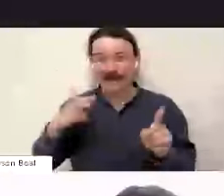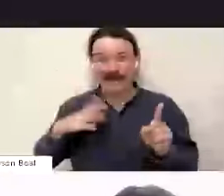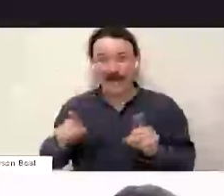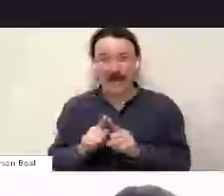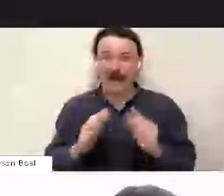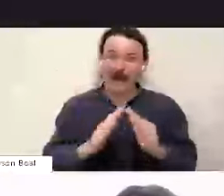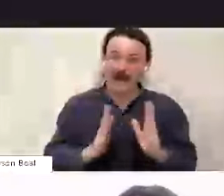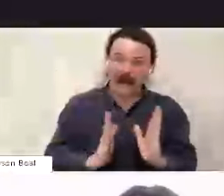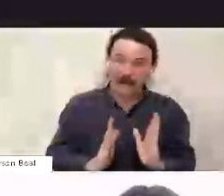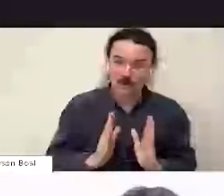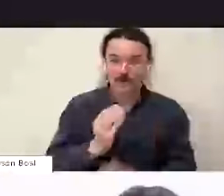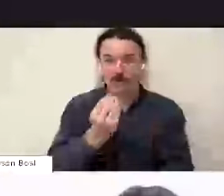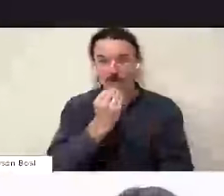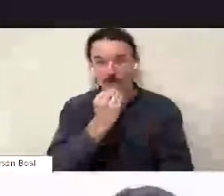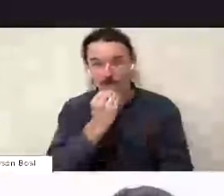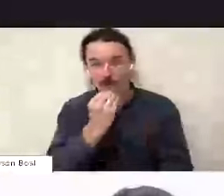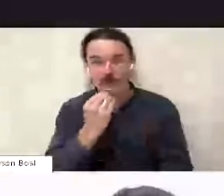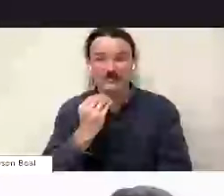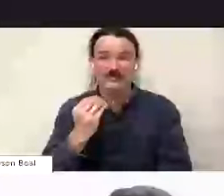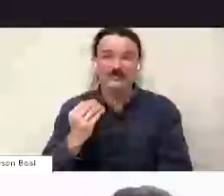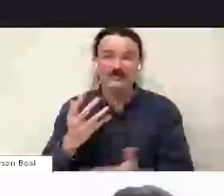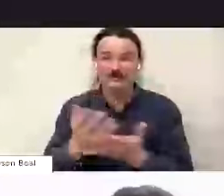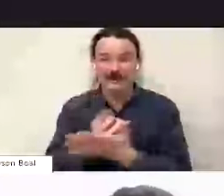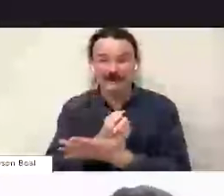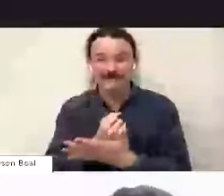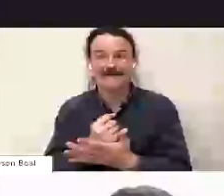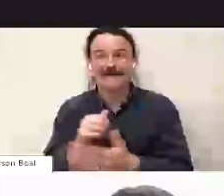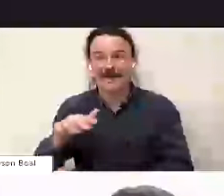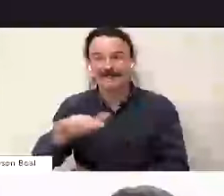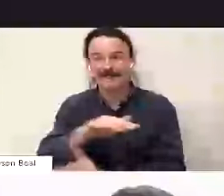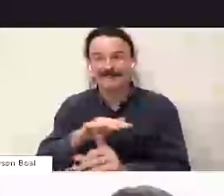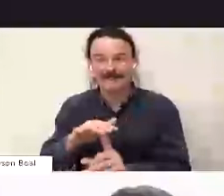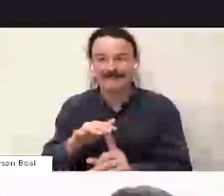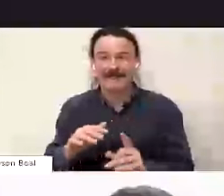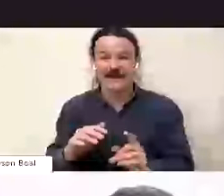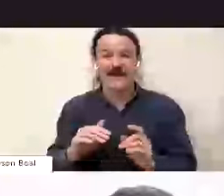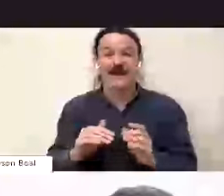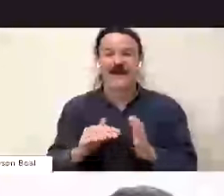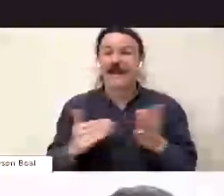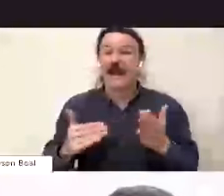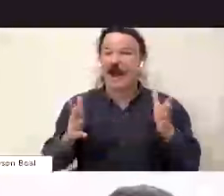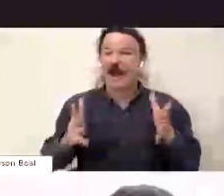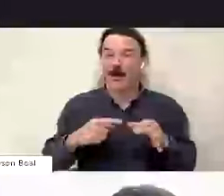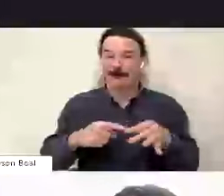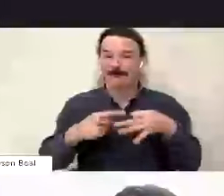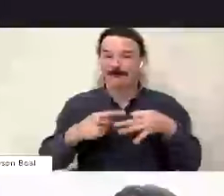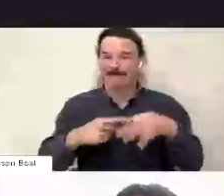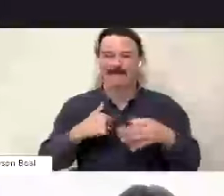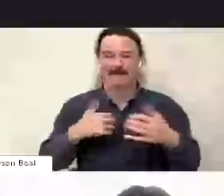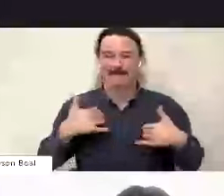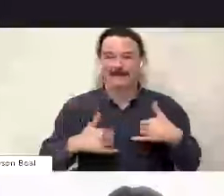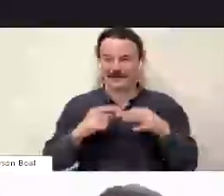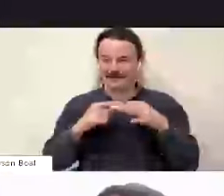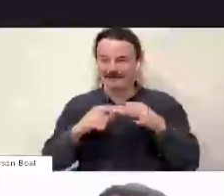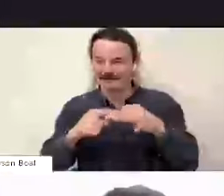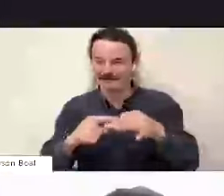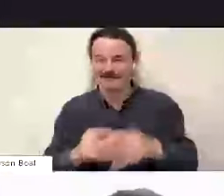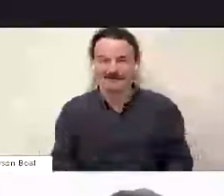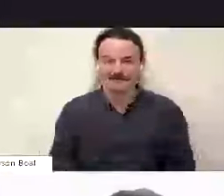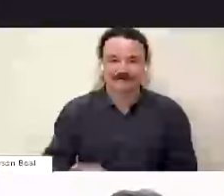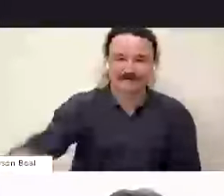coming through. Now we've got lots of questions coming through, and I'm really excited to start reading through some of them. So the first question that